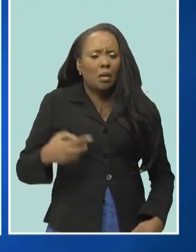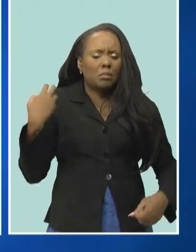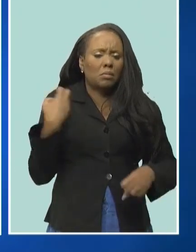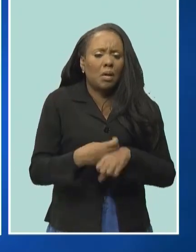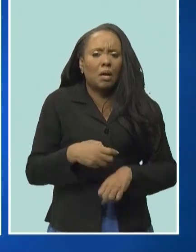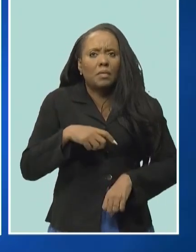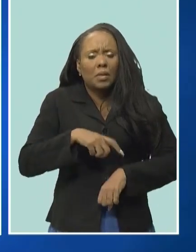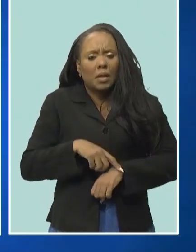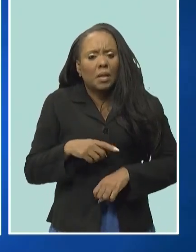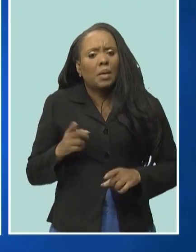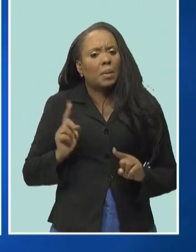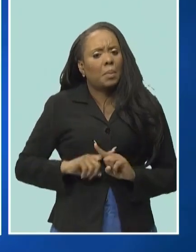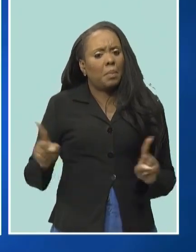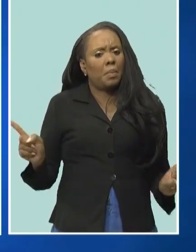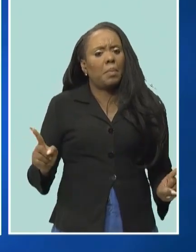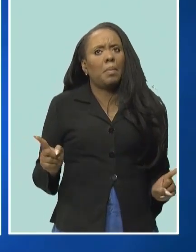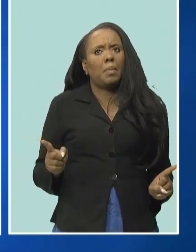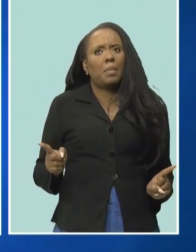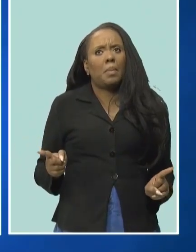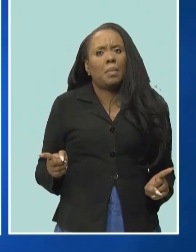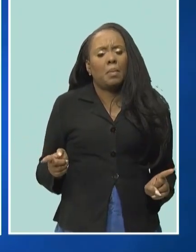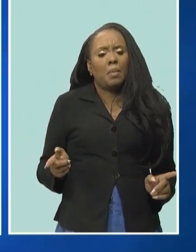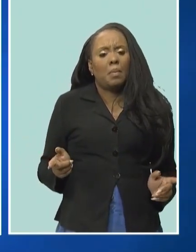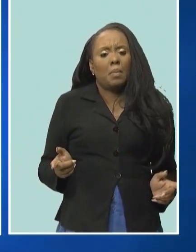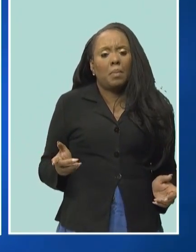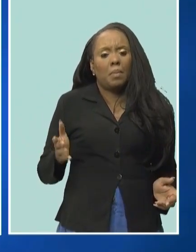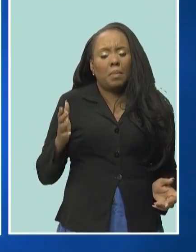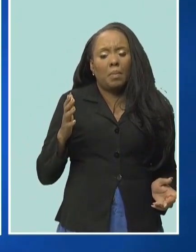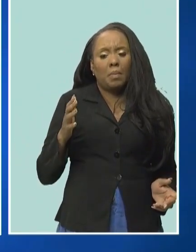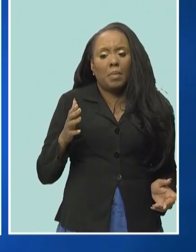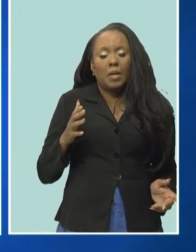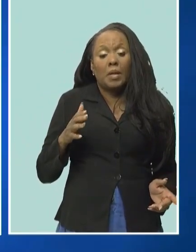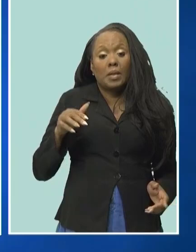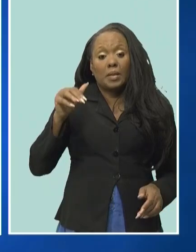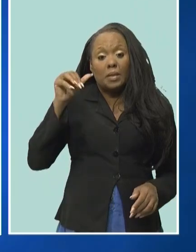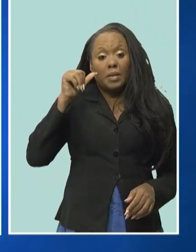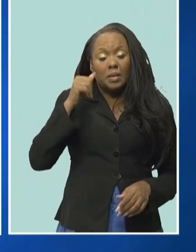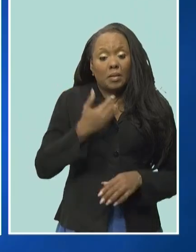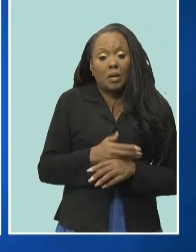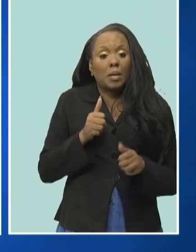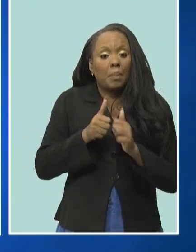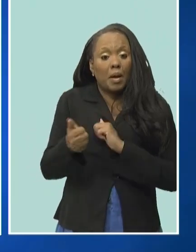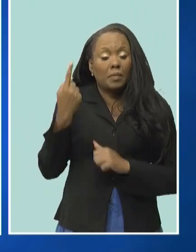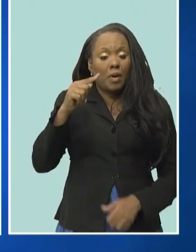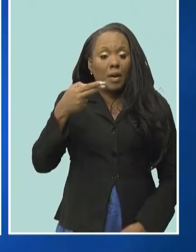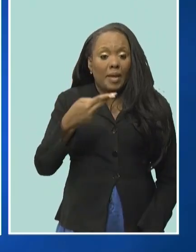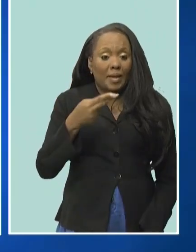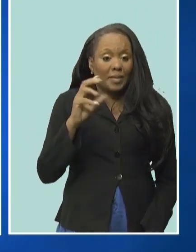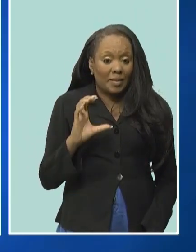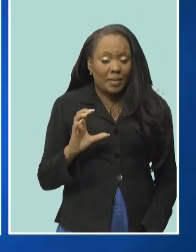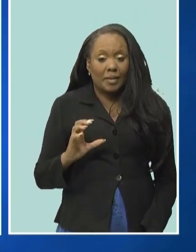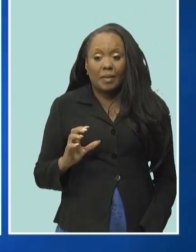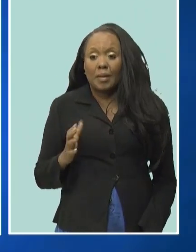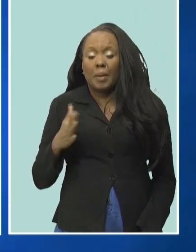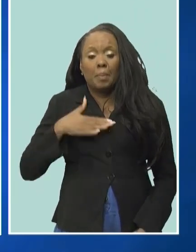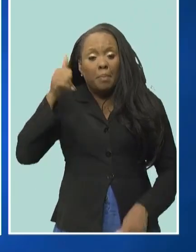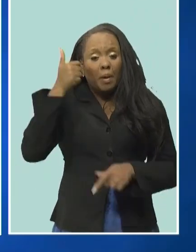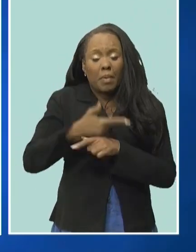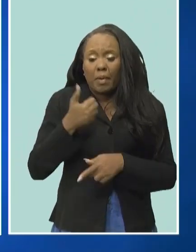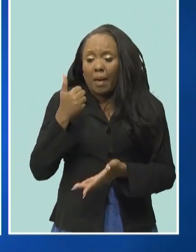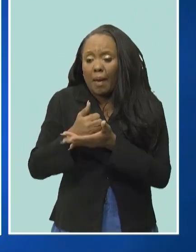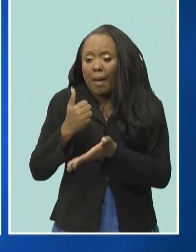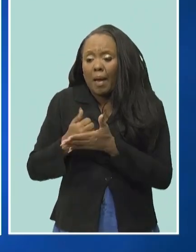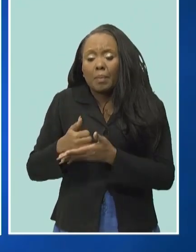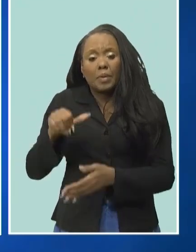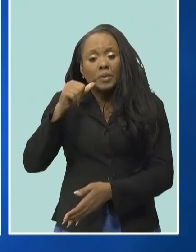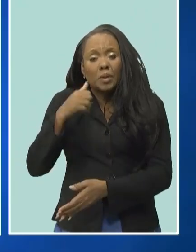where she going down to know like she actually passed for Carson College. He do all he could do, and he actually showed she in